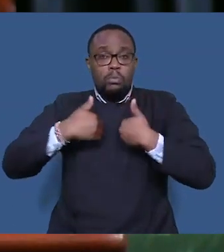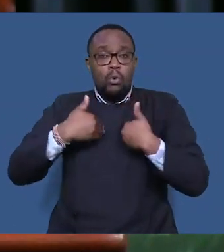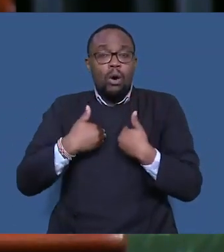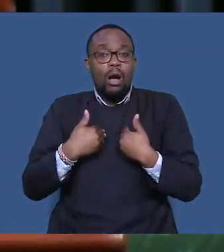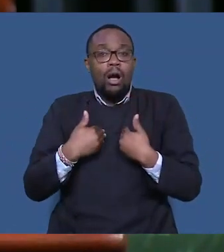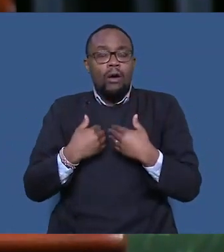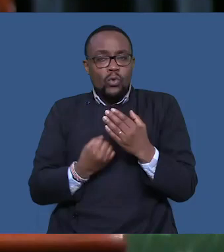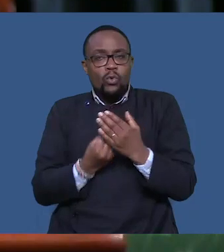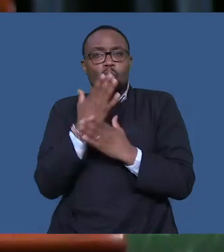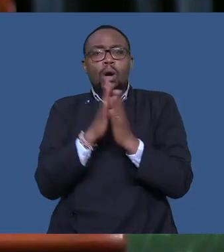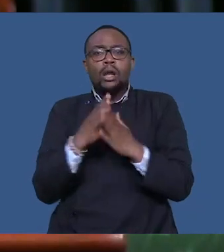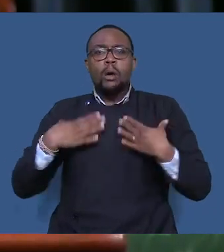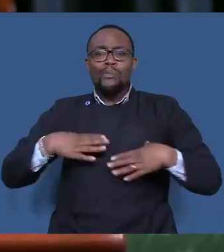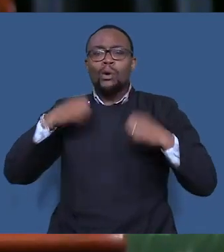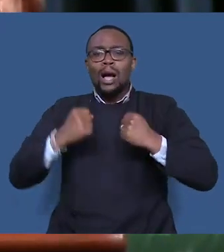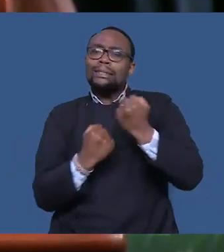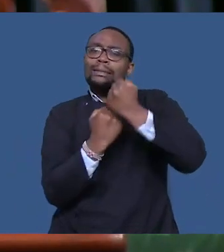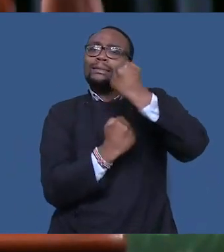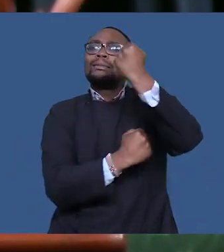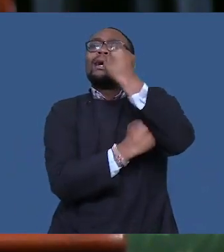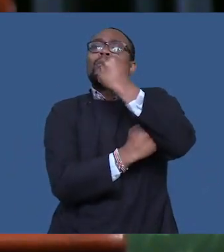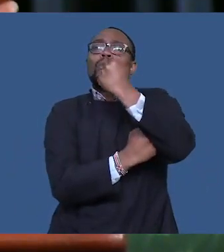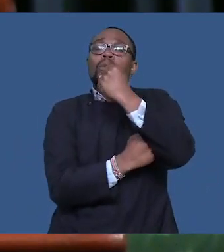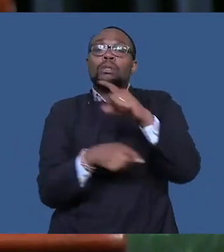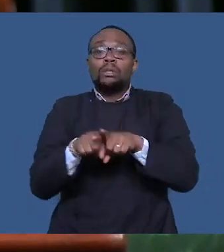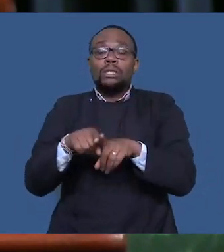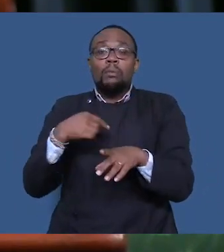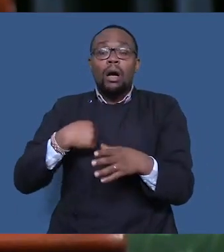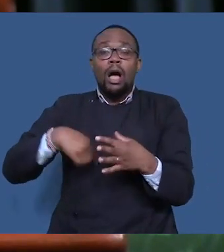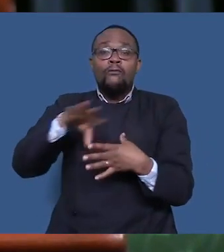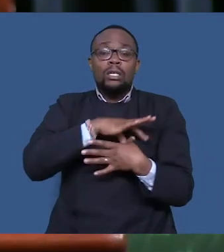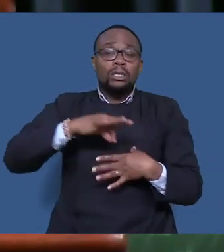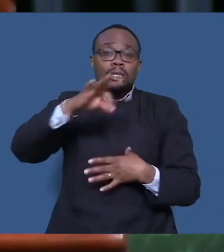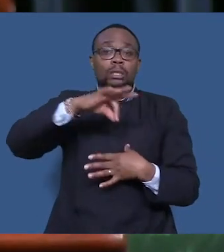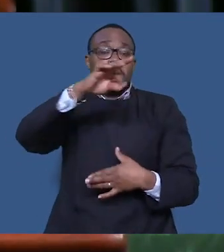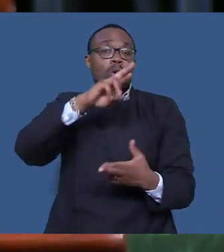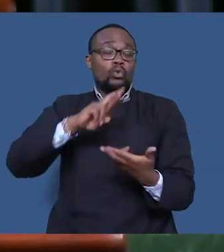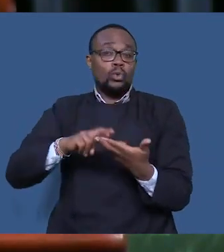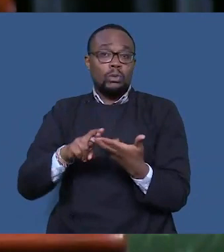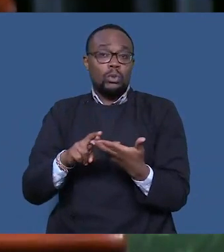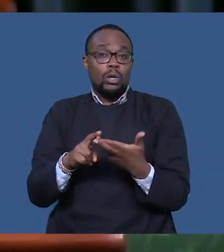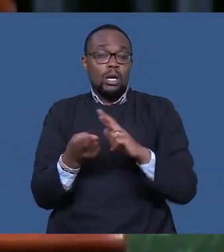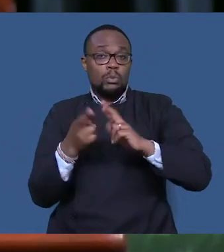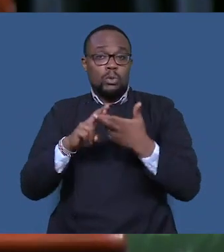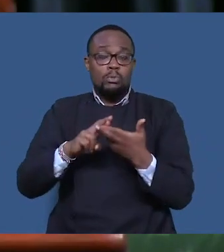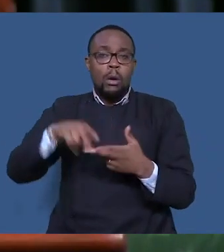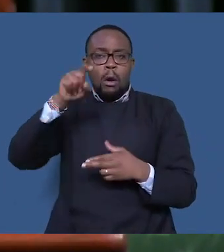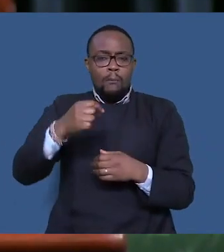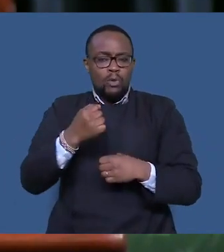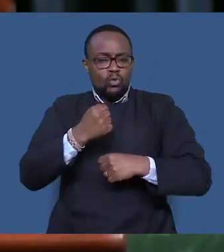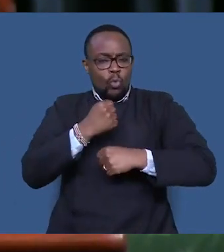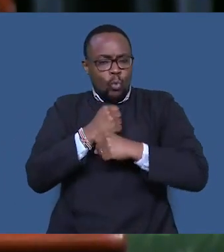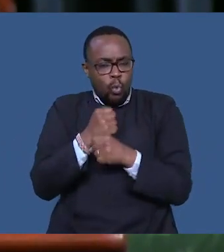helpers who will catapult us to our next level. Then we also have spiritual responsibility, where we have to cultivate our walk